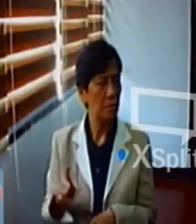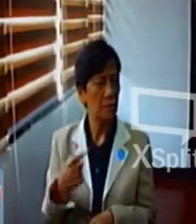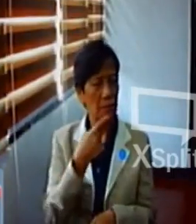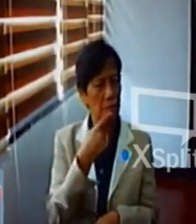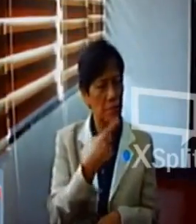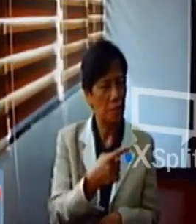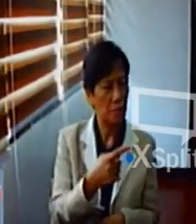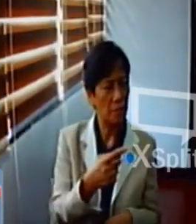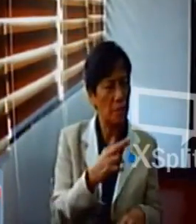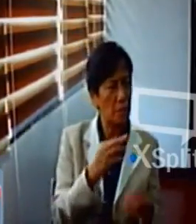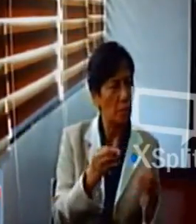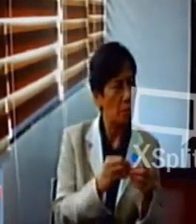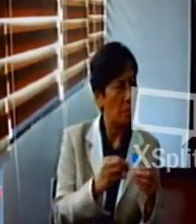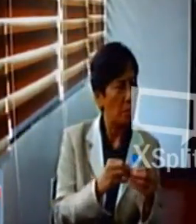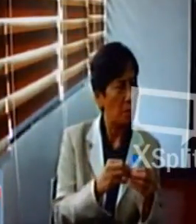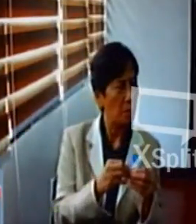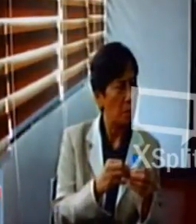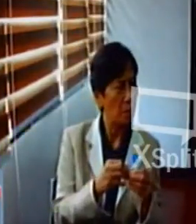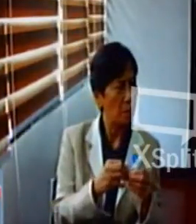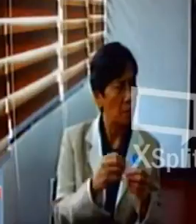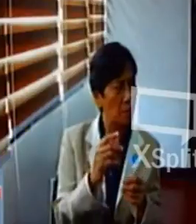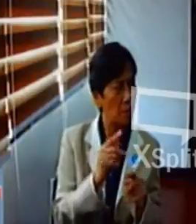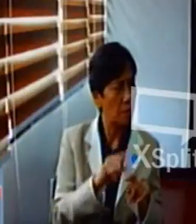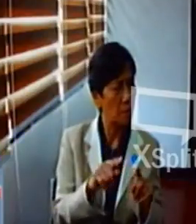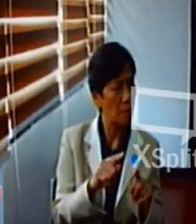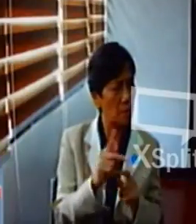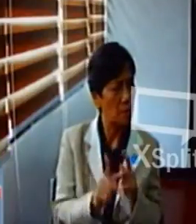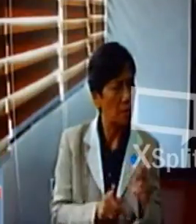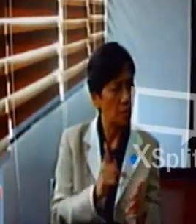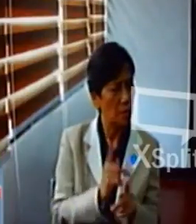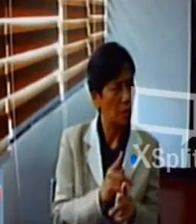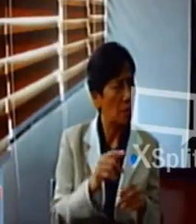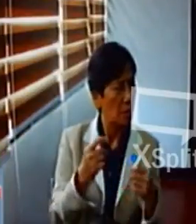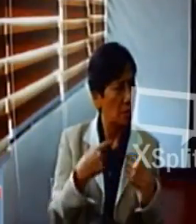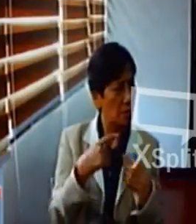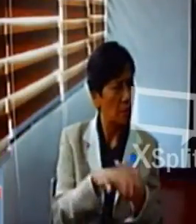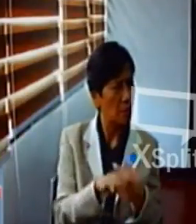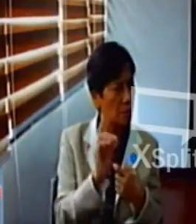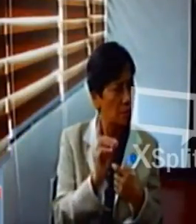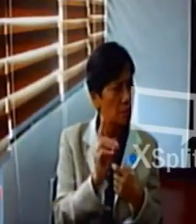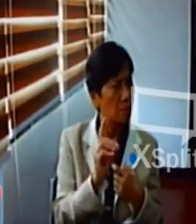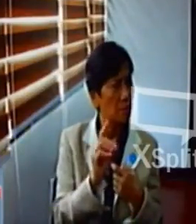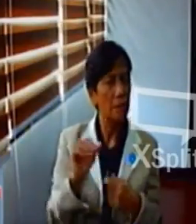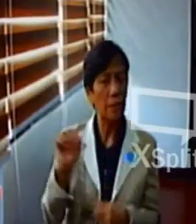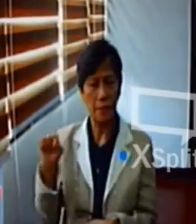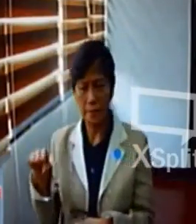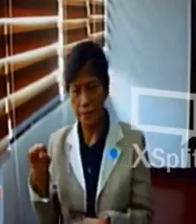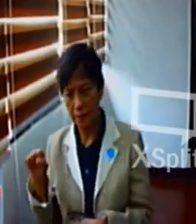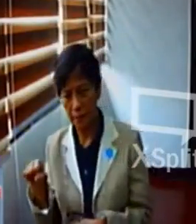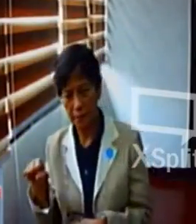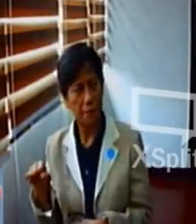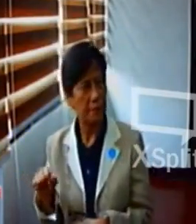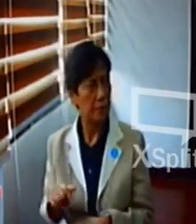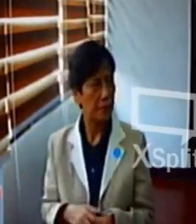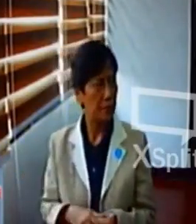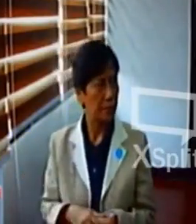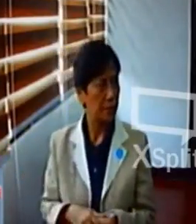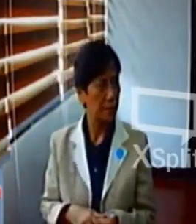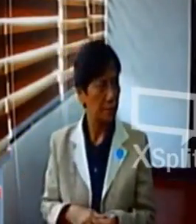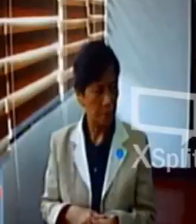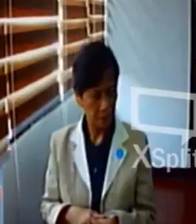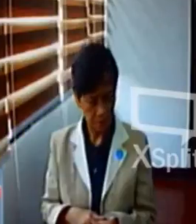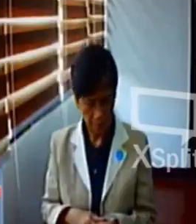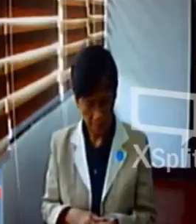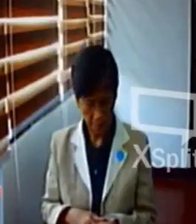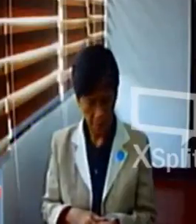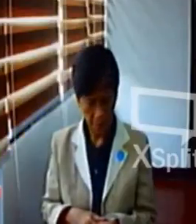more actually species, new species that have been discovered. Yes, ma'am. Yes. So how would you explain that